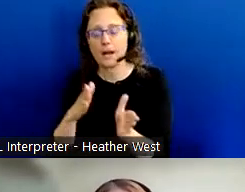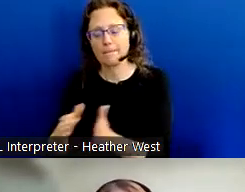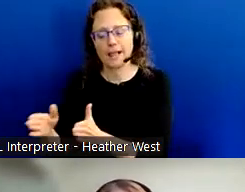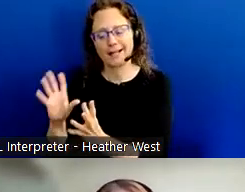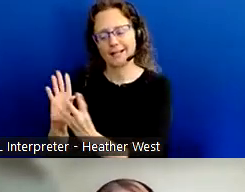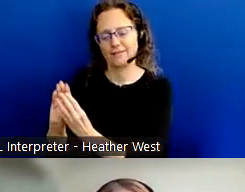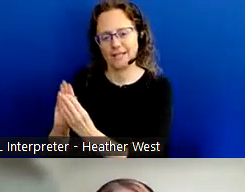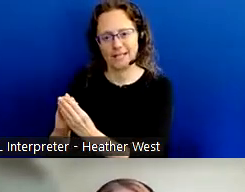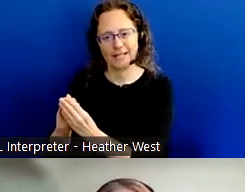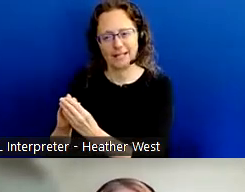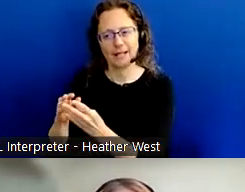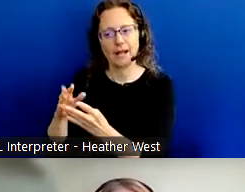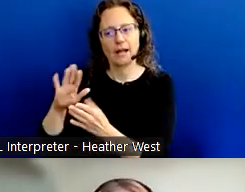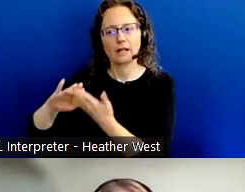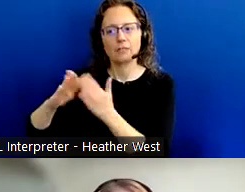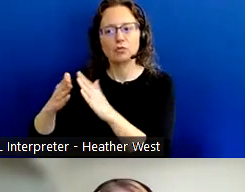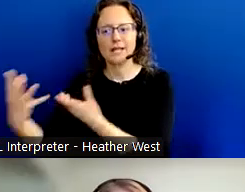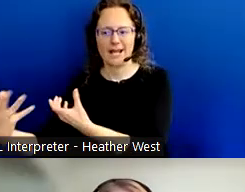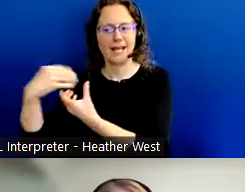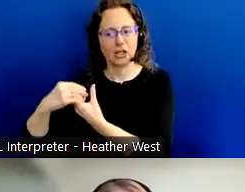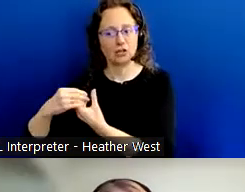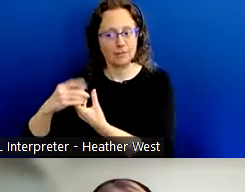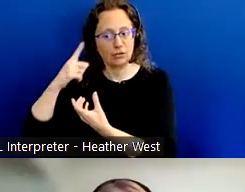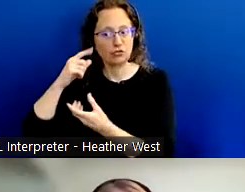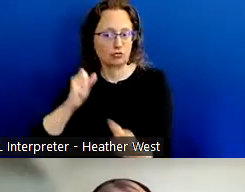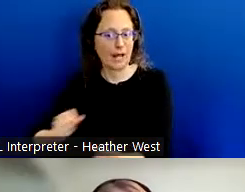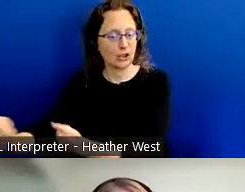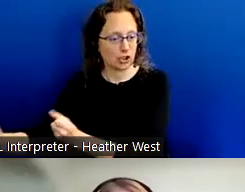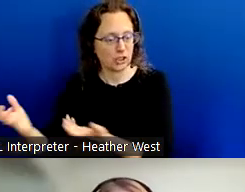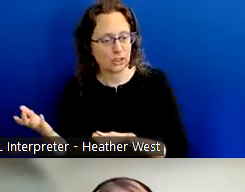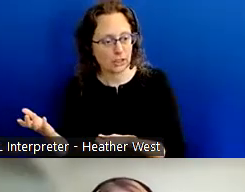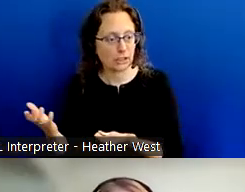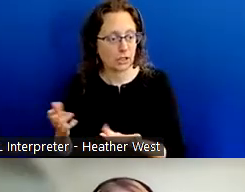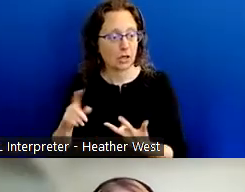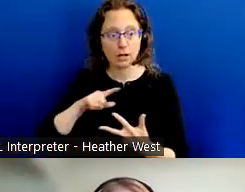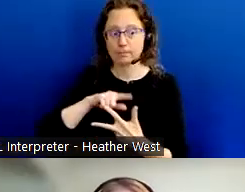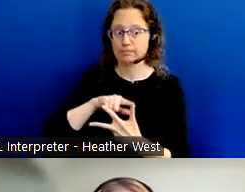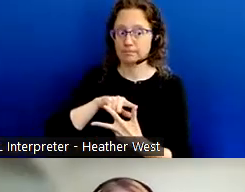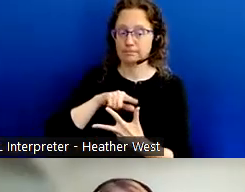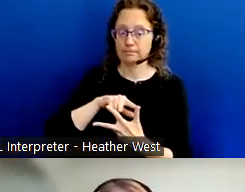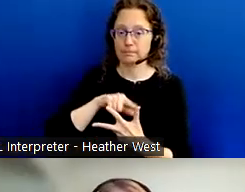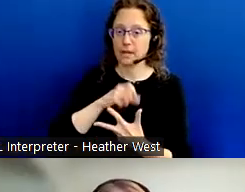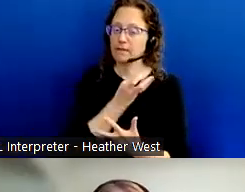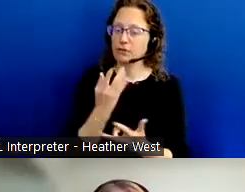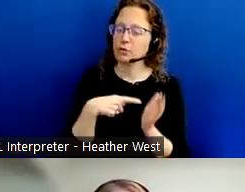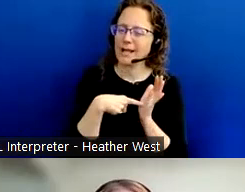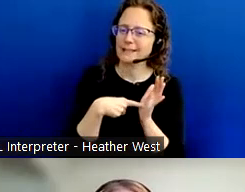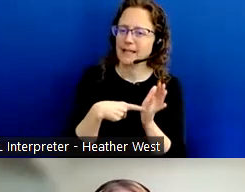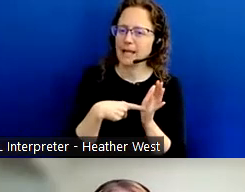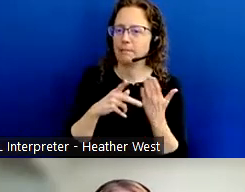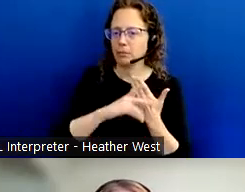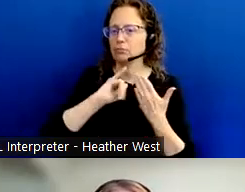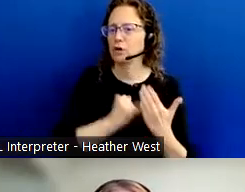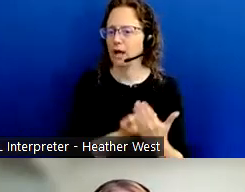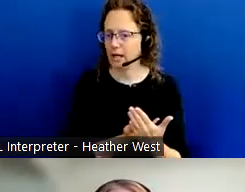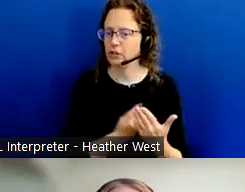engagement strategies. And so under the first bucket, we have a couple of example projects to give you a sense of the